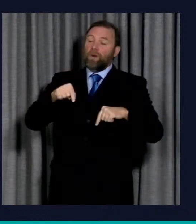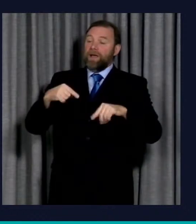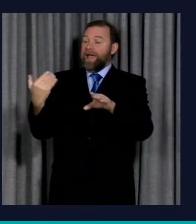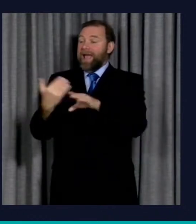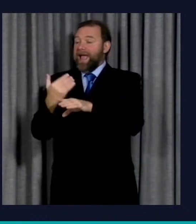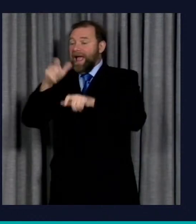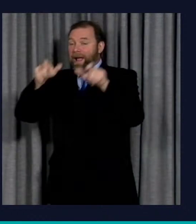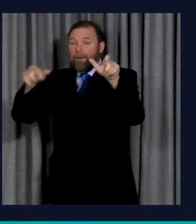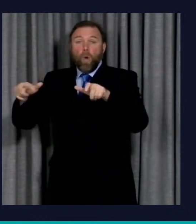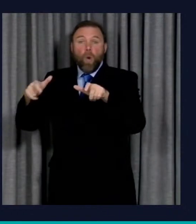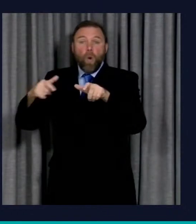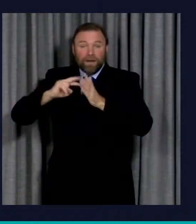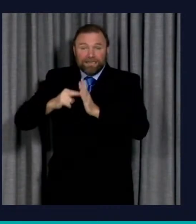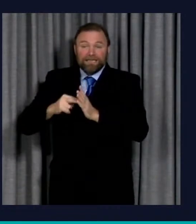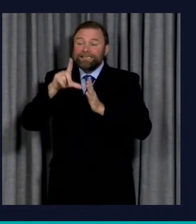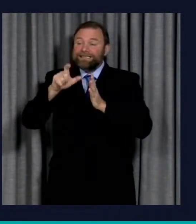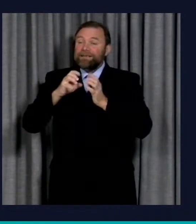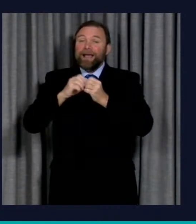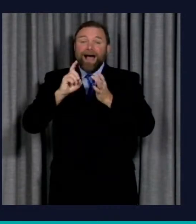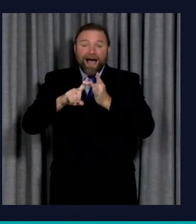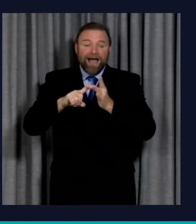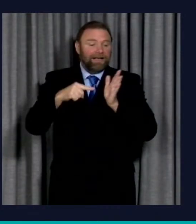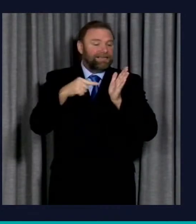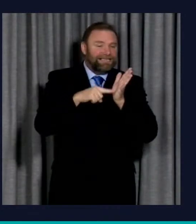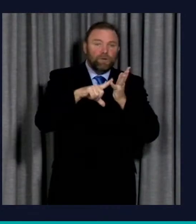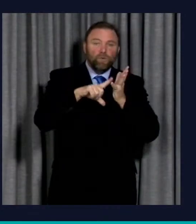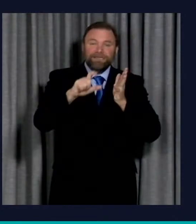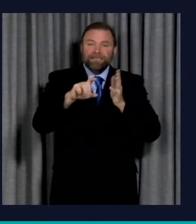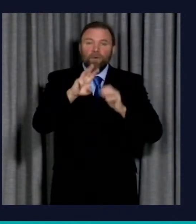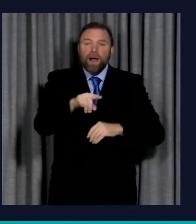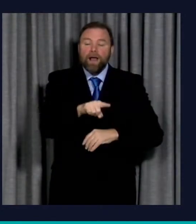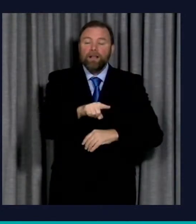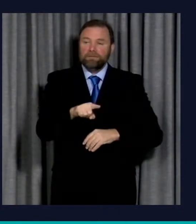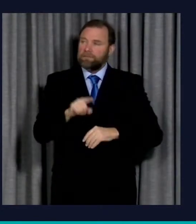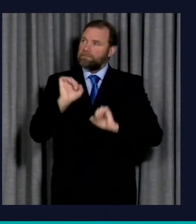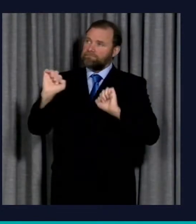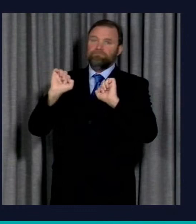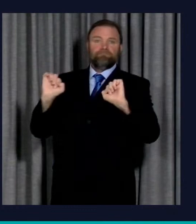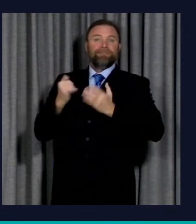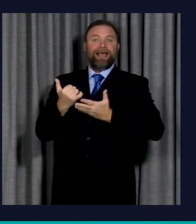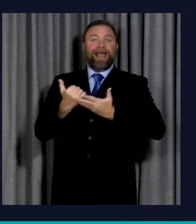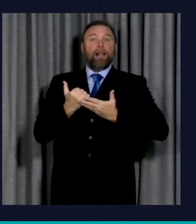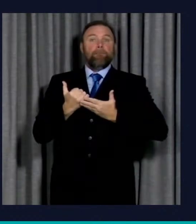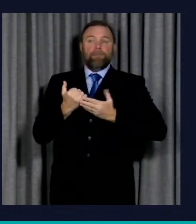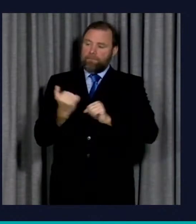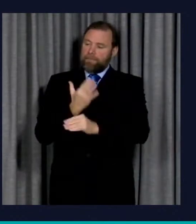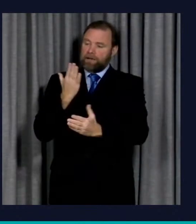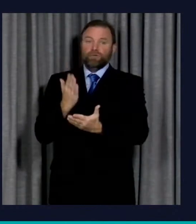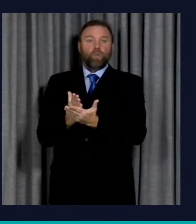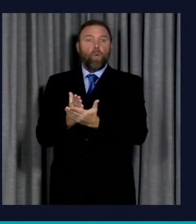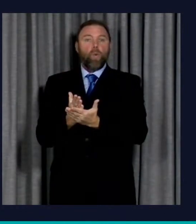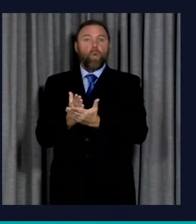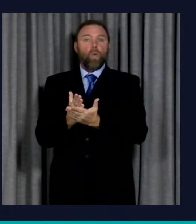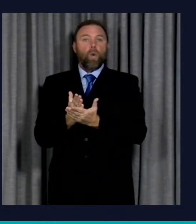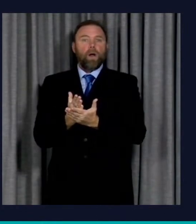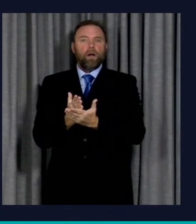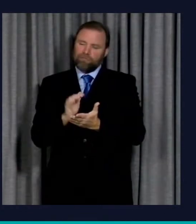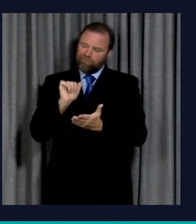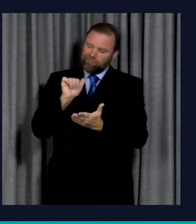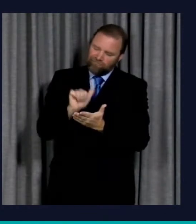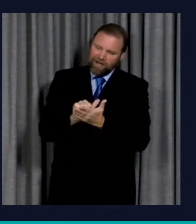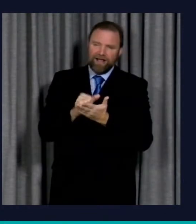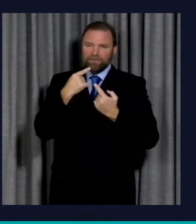the CBI, and to the Wales TUC for their help in making sure that the correct